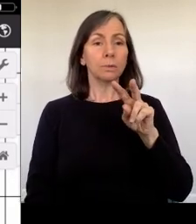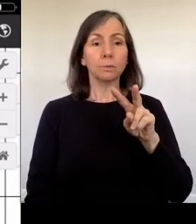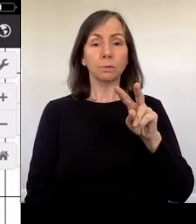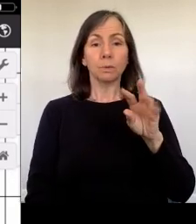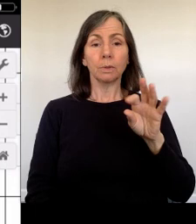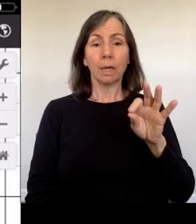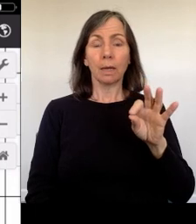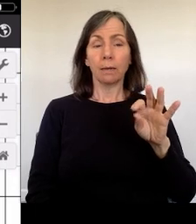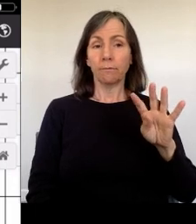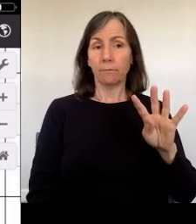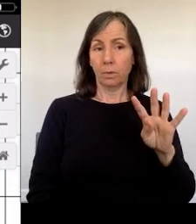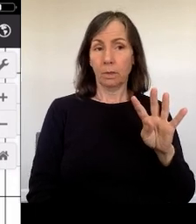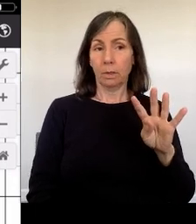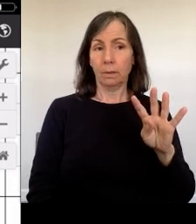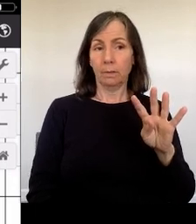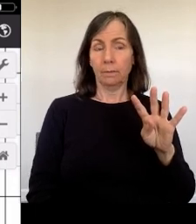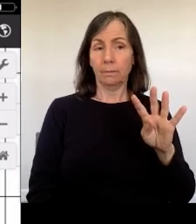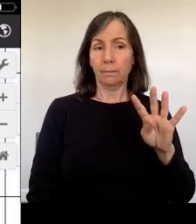0.294.